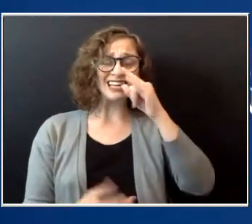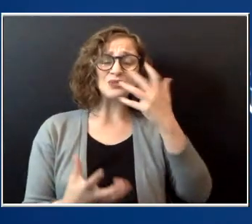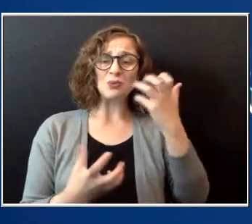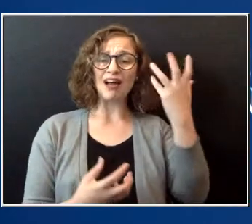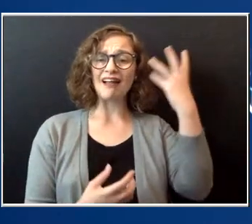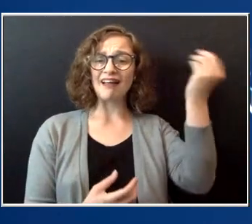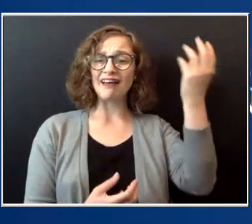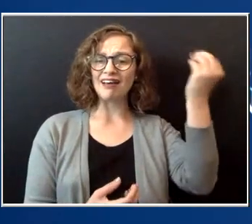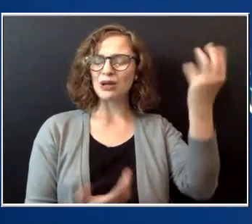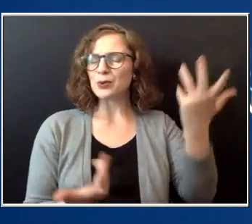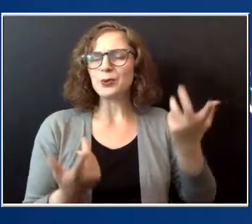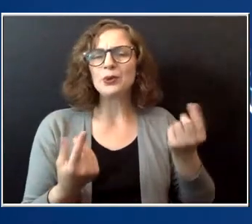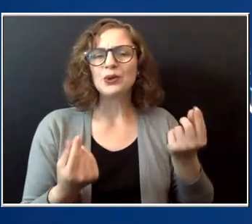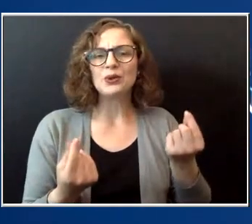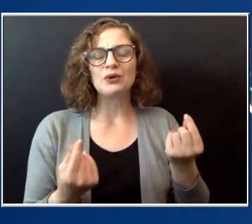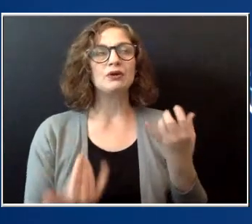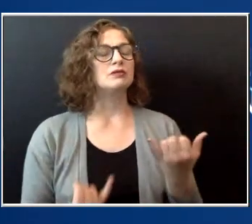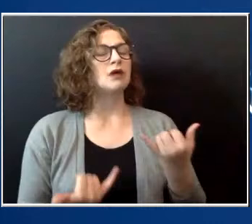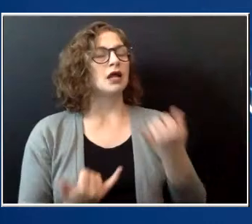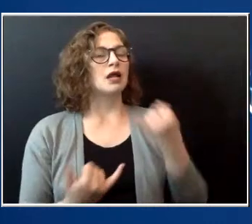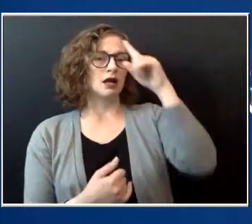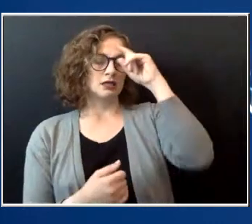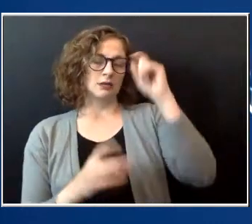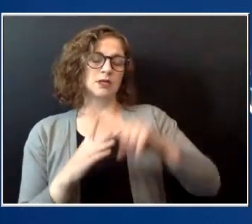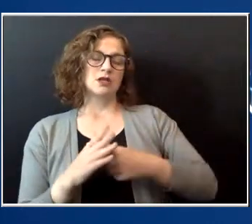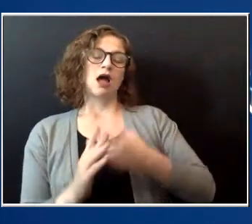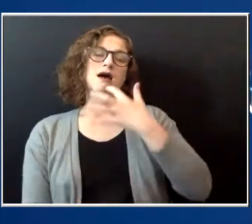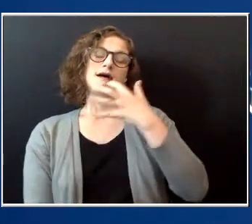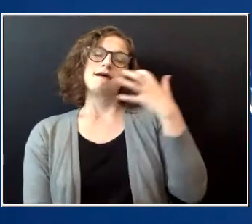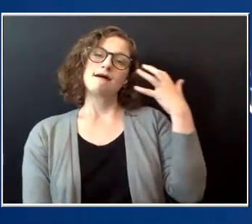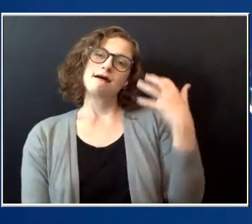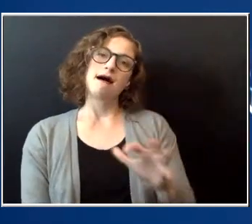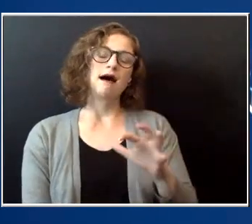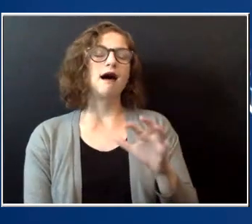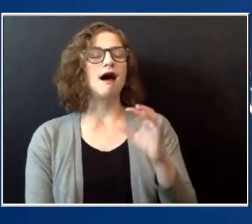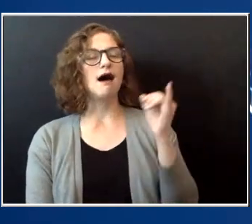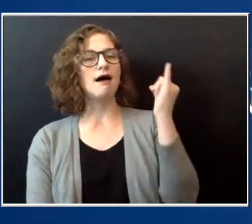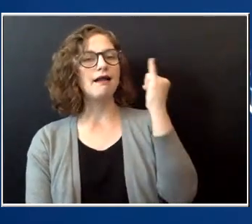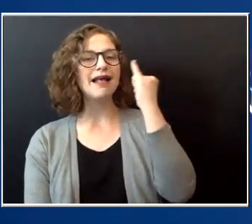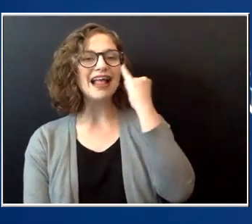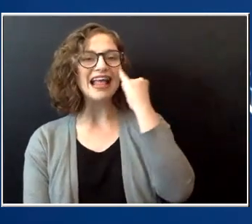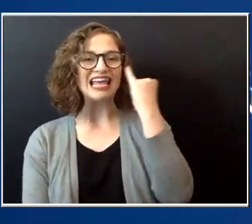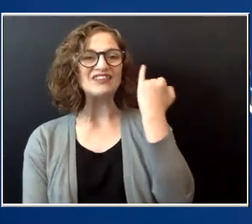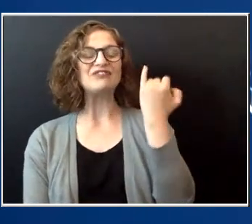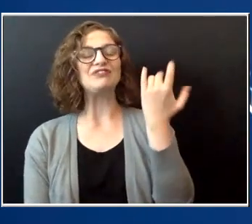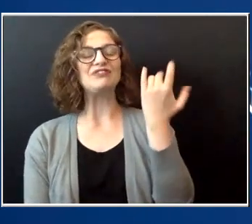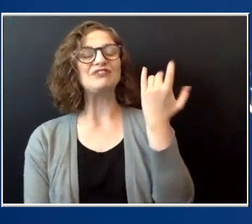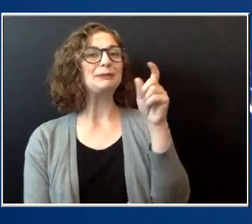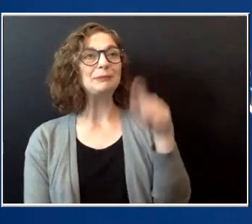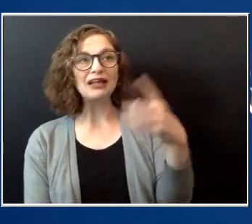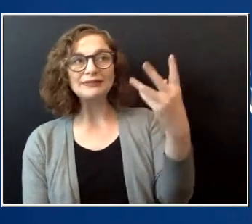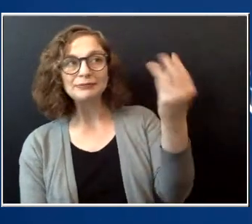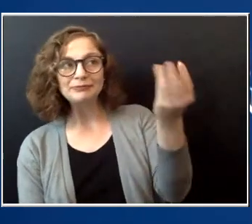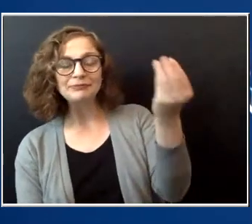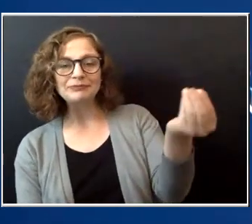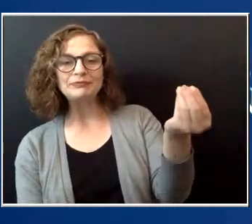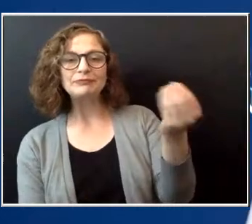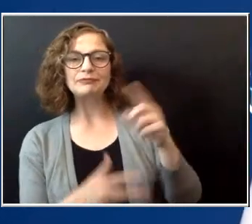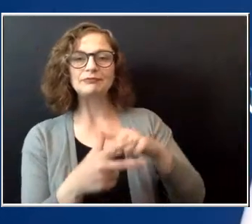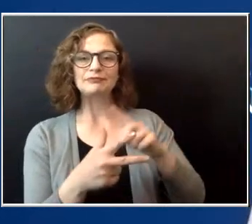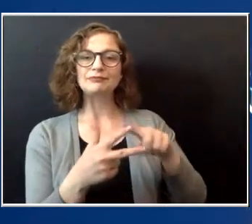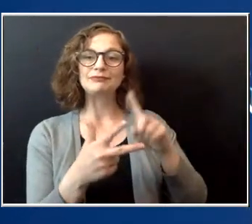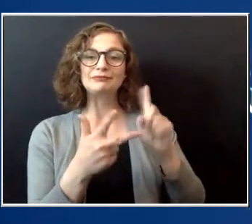now, and you know, if it's unavoidable and you have to have your kid to go outside, there's a few things you can do. Number one, number two, number three is hydration,